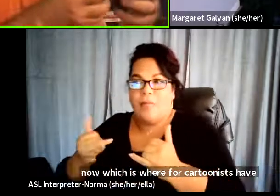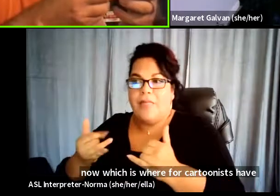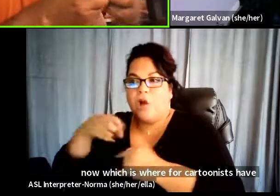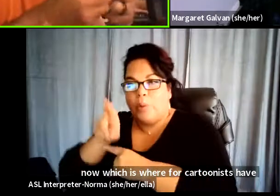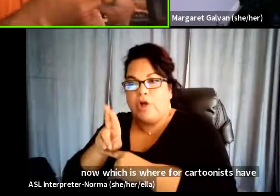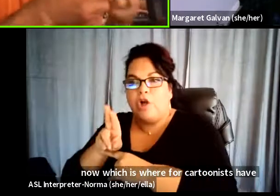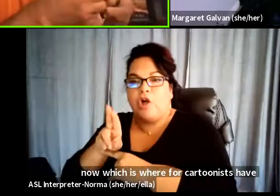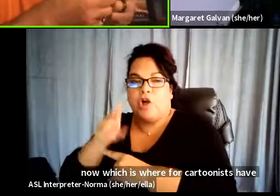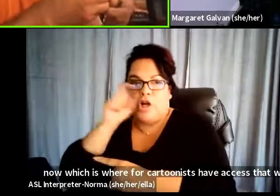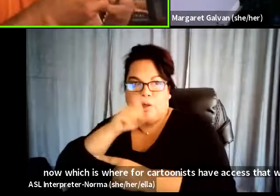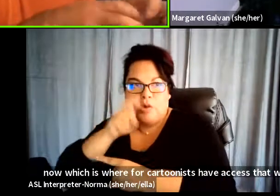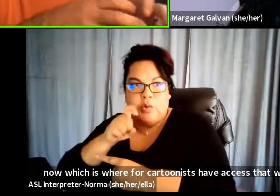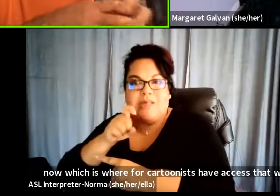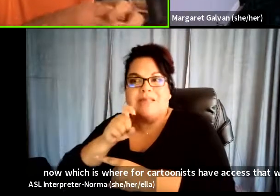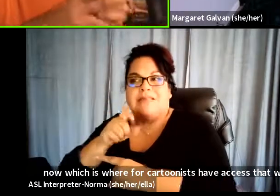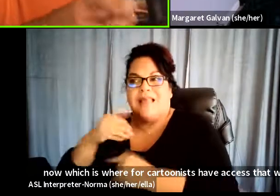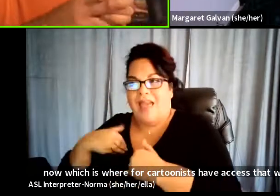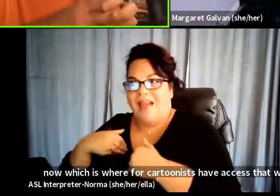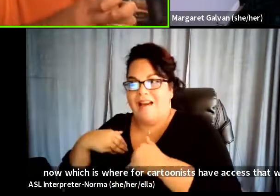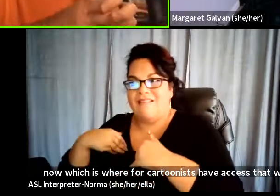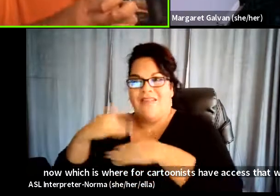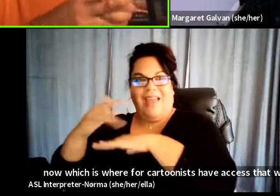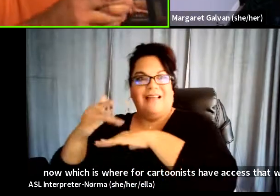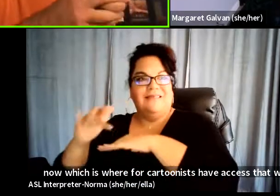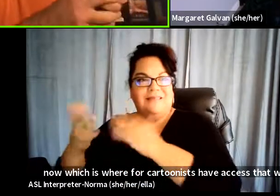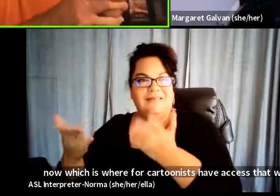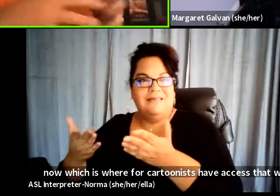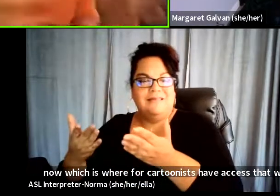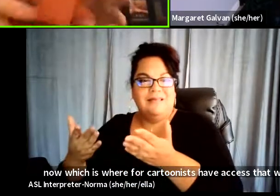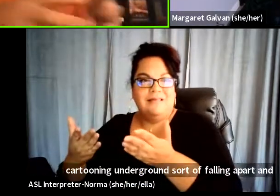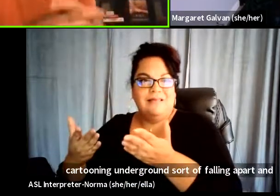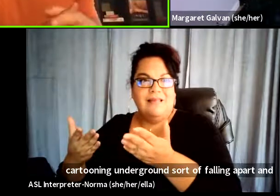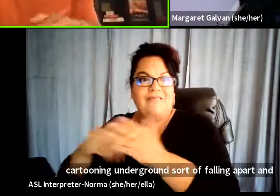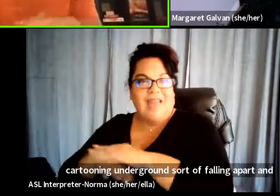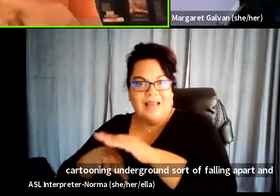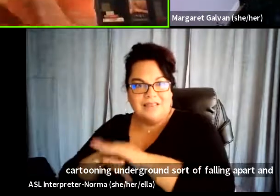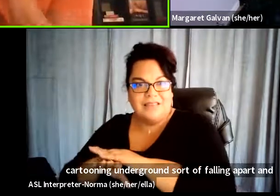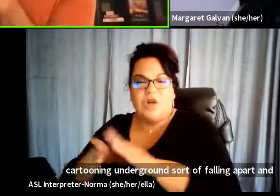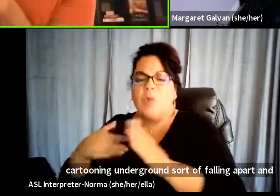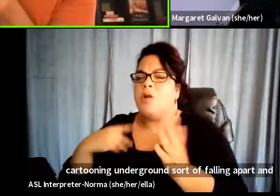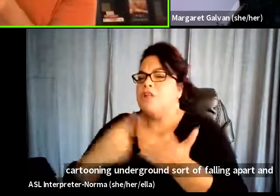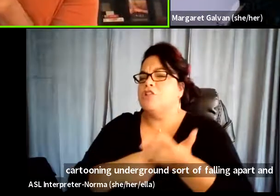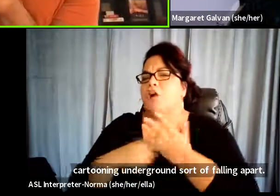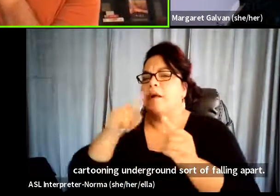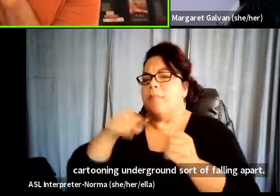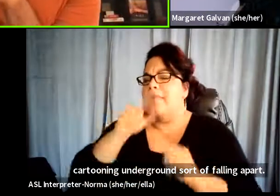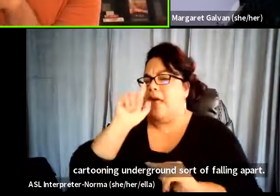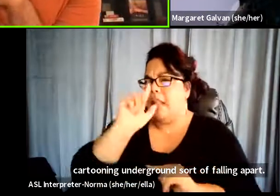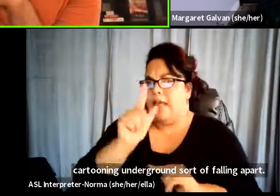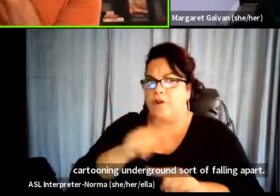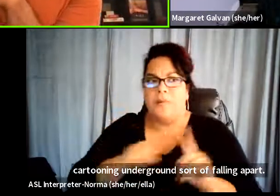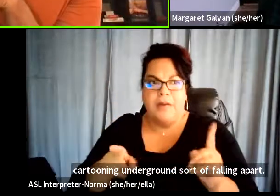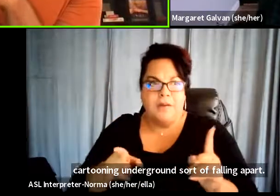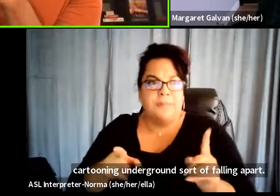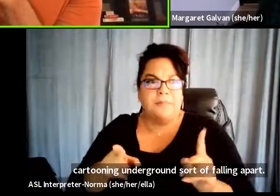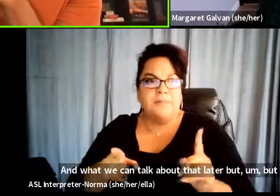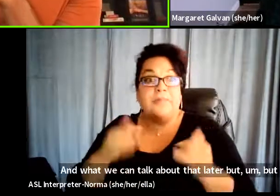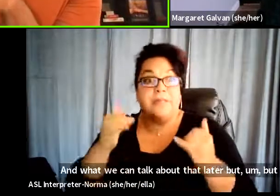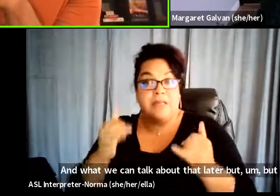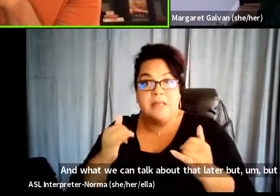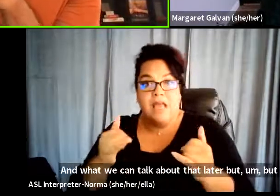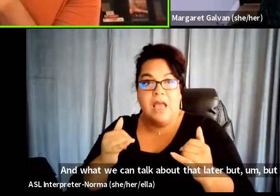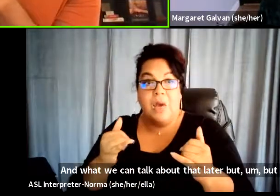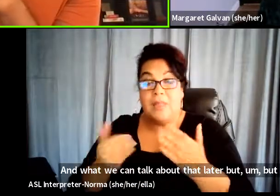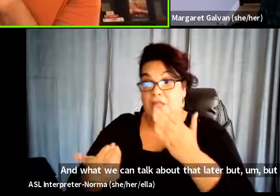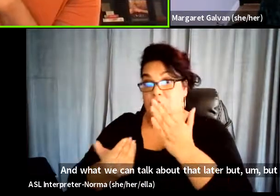cartooning underground has sort of fallen apart. And what we can talk about that later. But, but, you know, now these